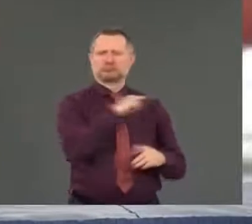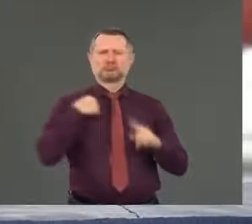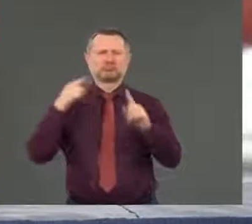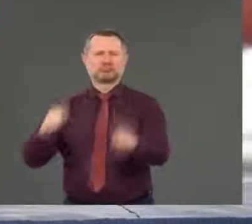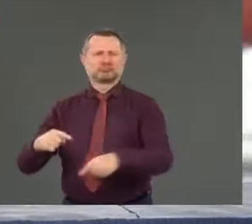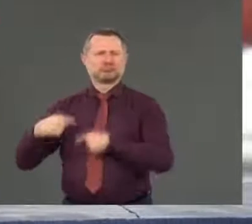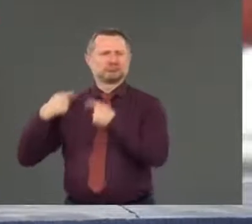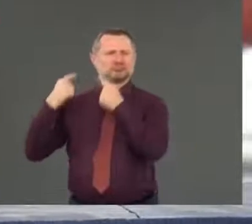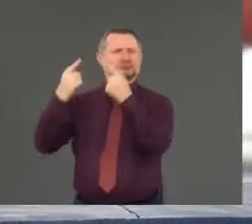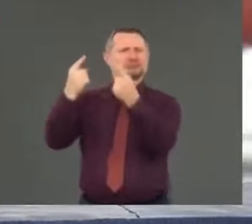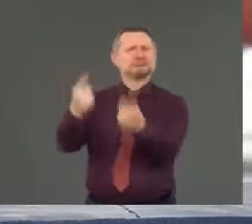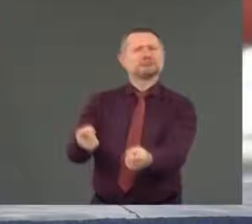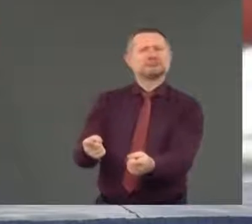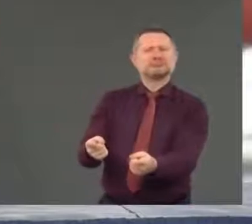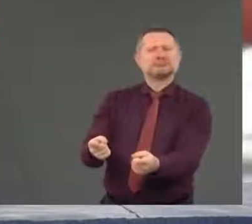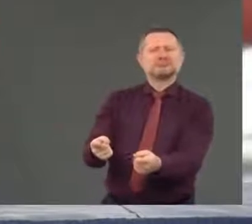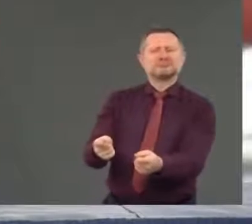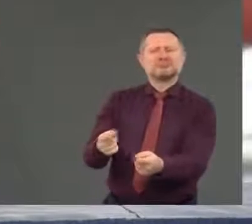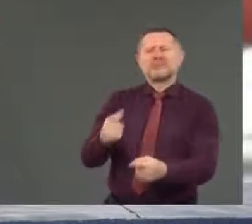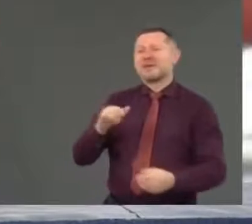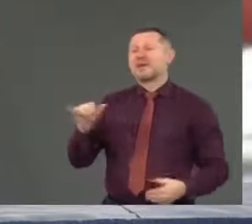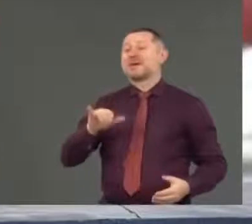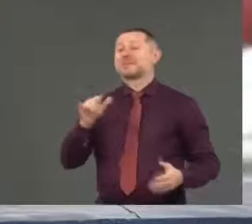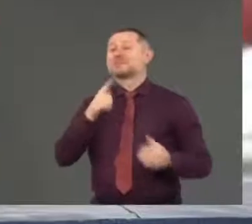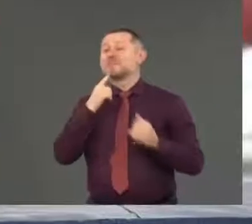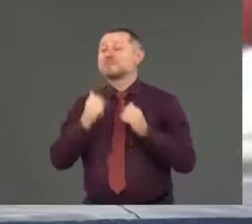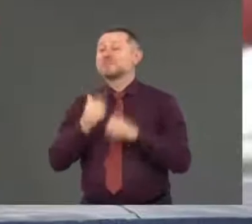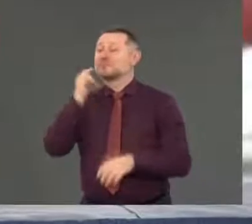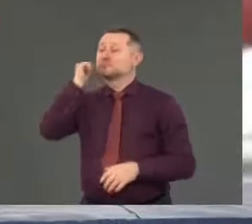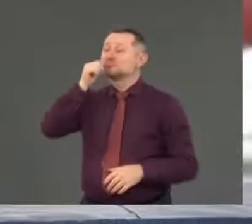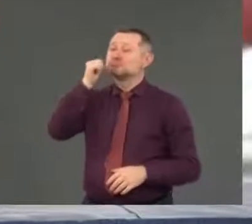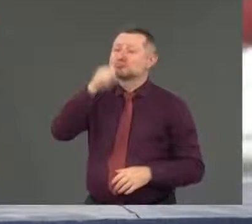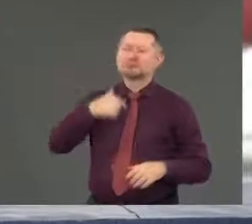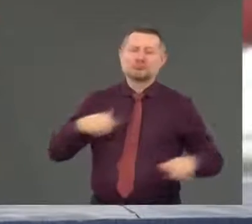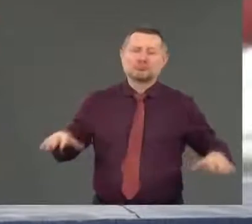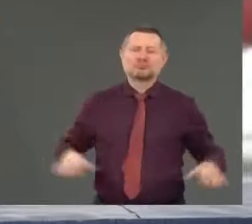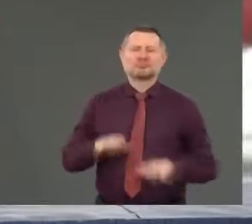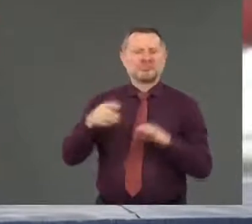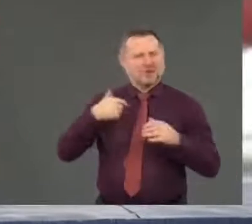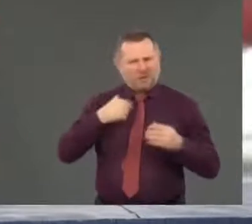that we have done that I didn't talk to the Assembly about and the Senate about.